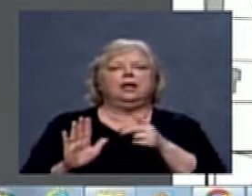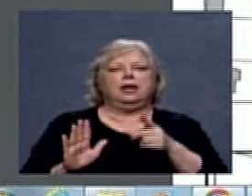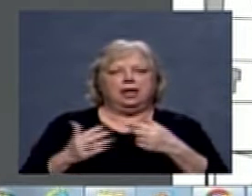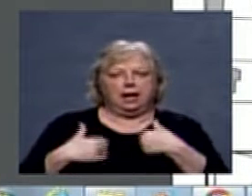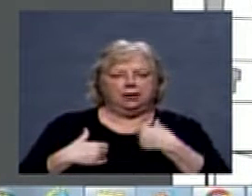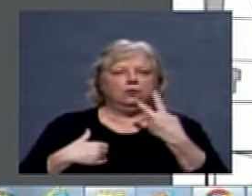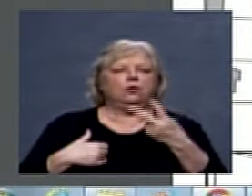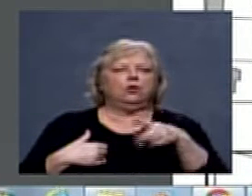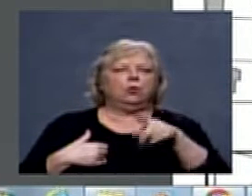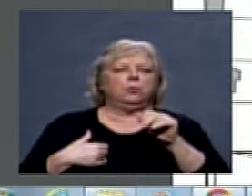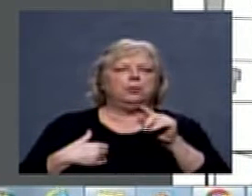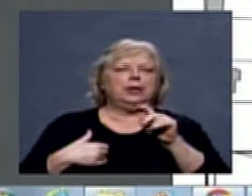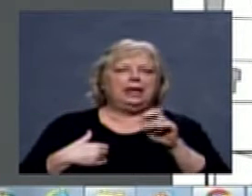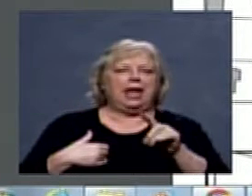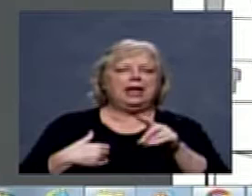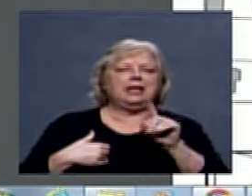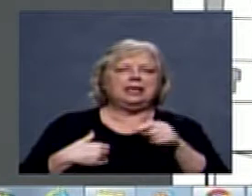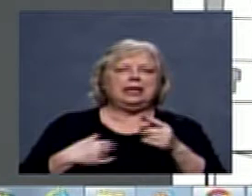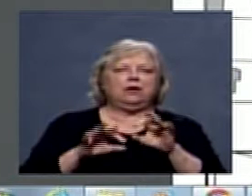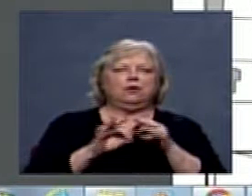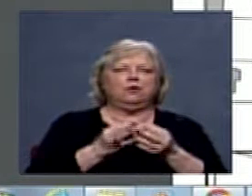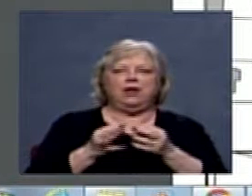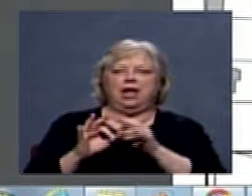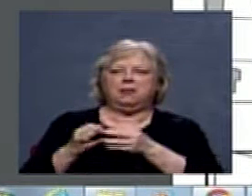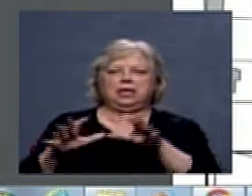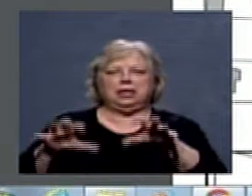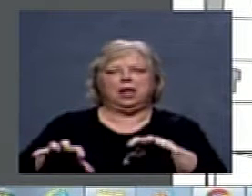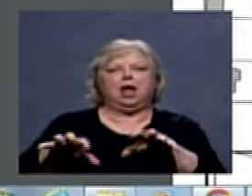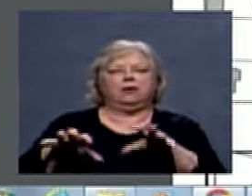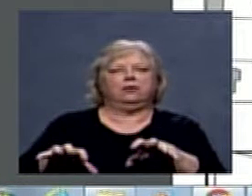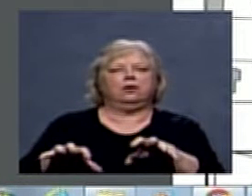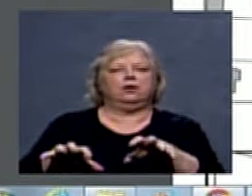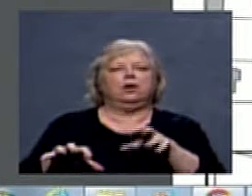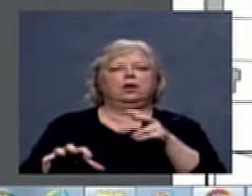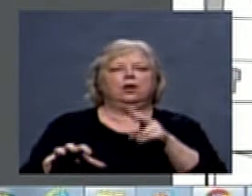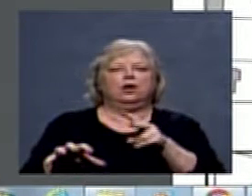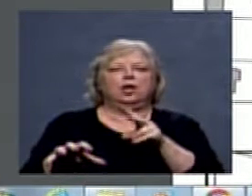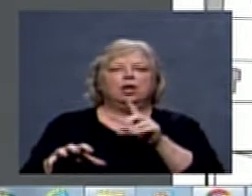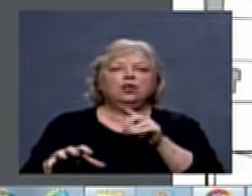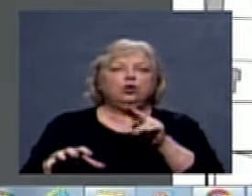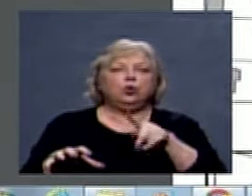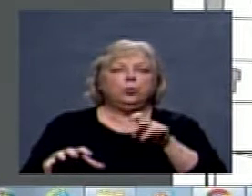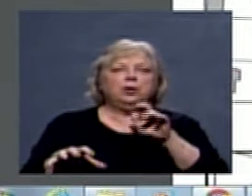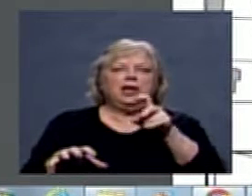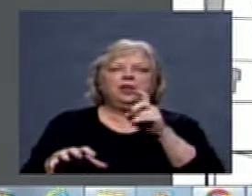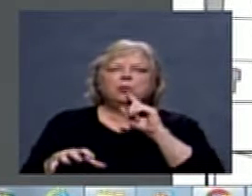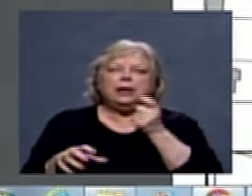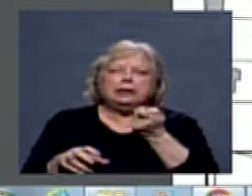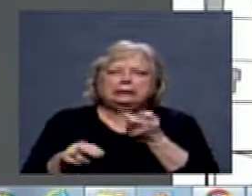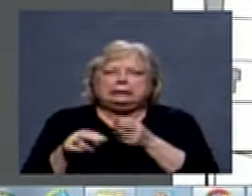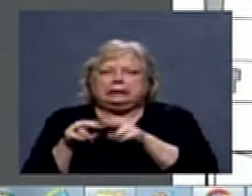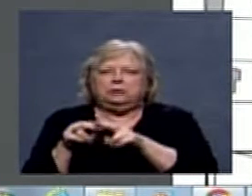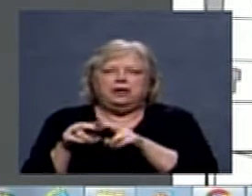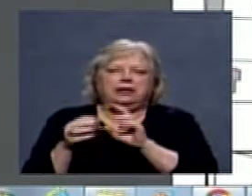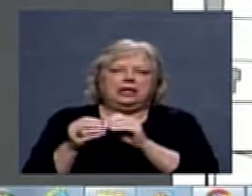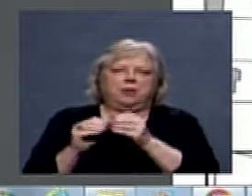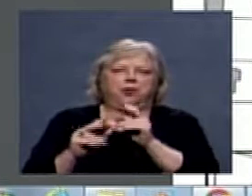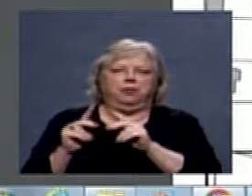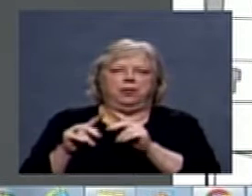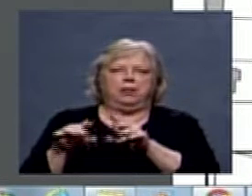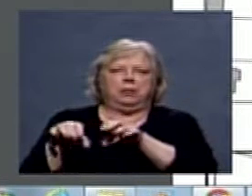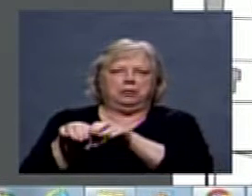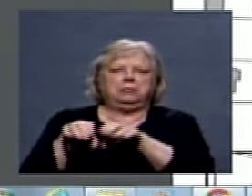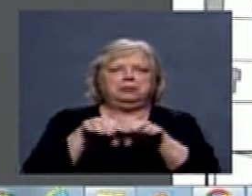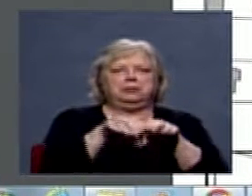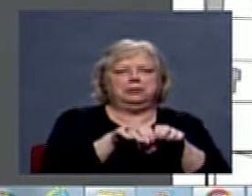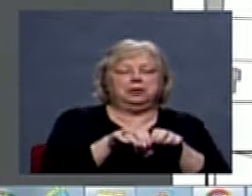2 platted single-family lots. 2 duplex structures will only be a minor increase in the original platted density. New duplex